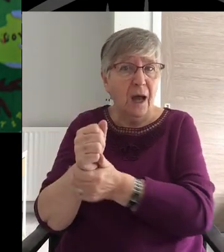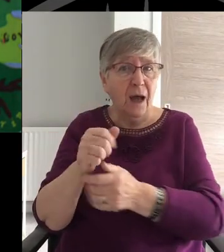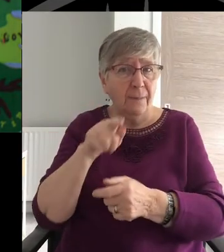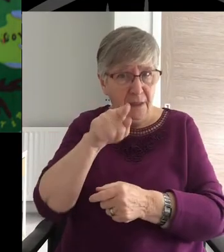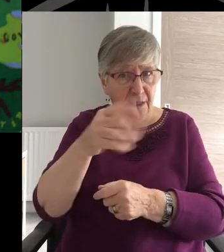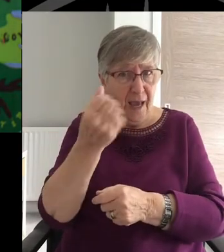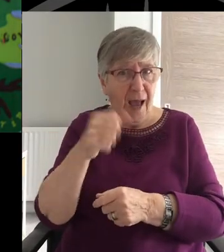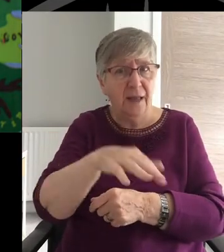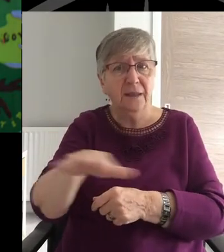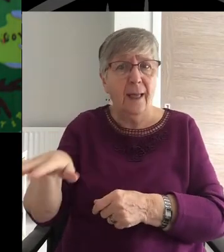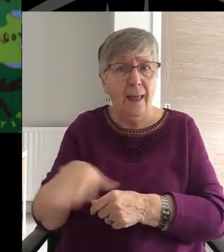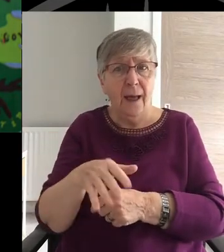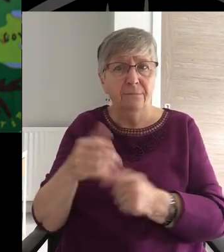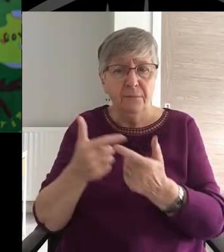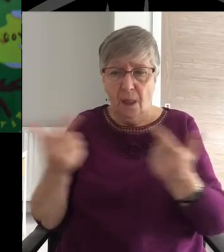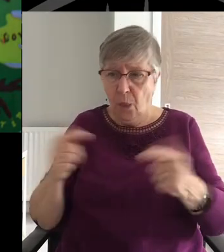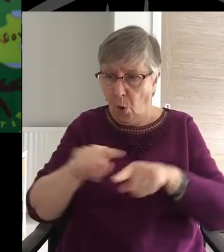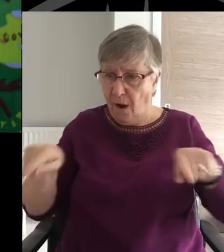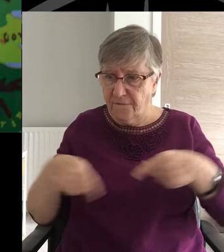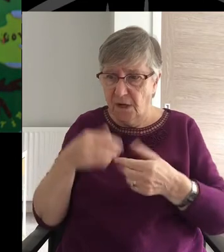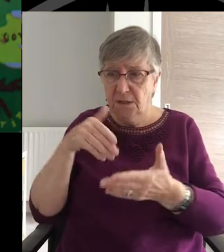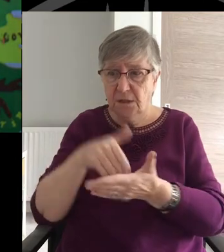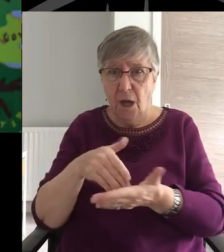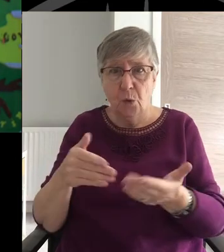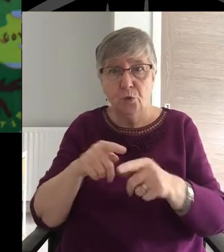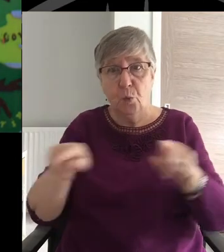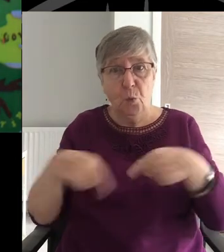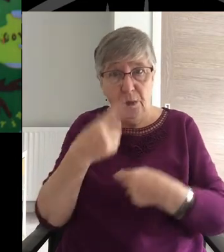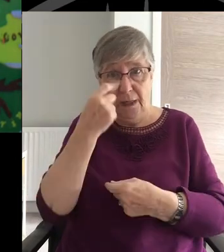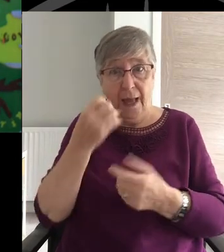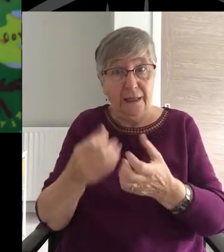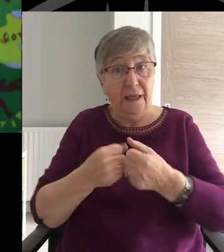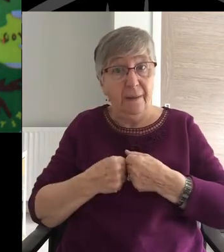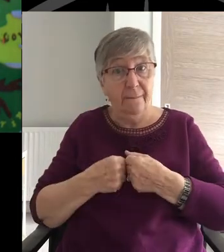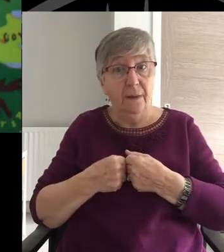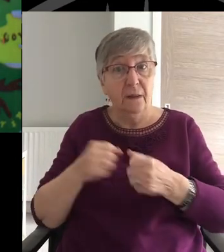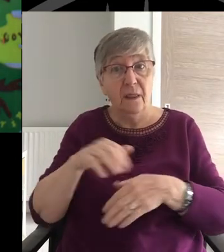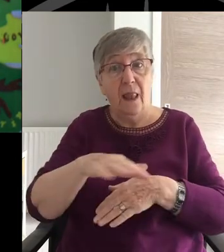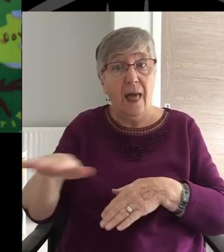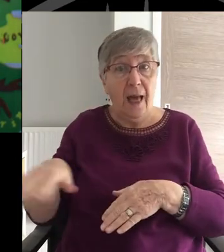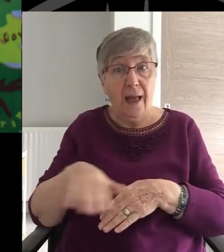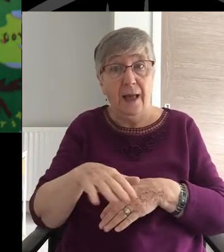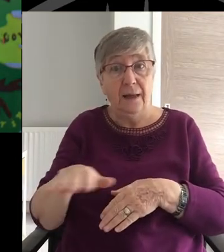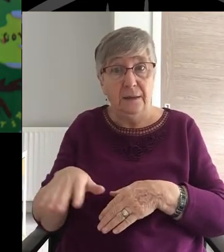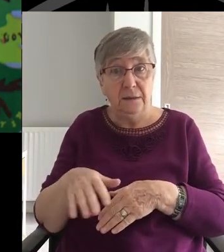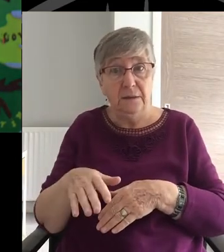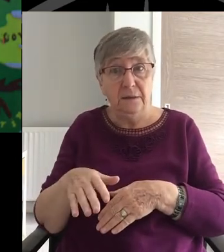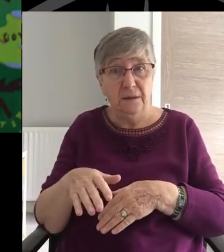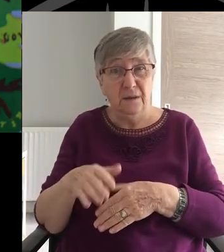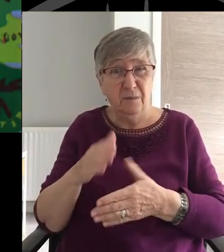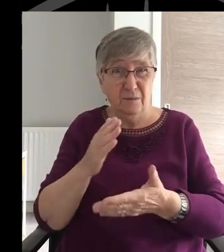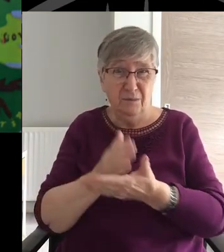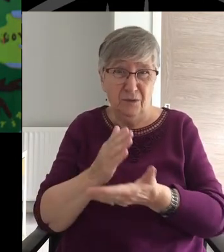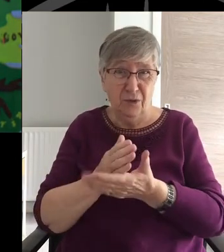but there's lots of us now, so surely we can hang on to the land. But of course, Abraham didn't possess